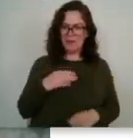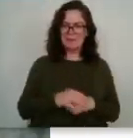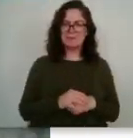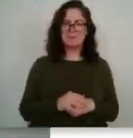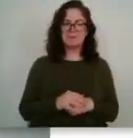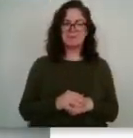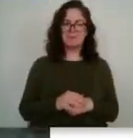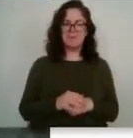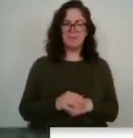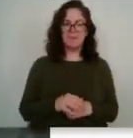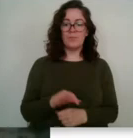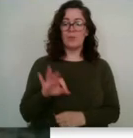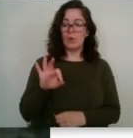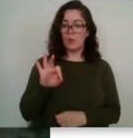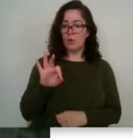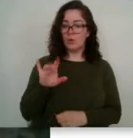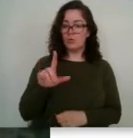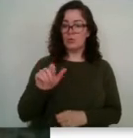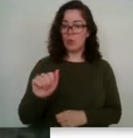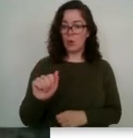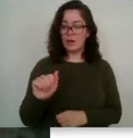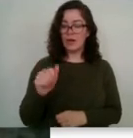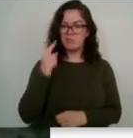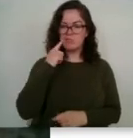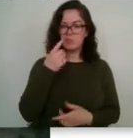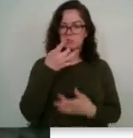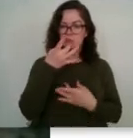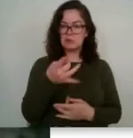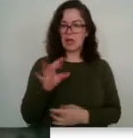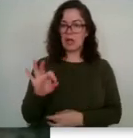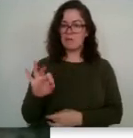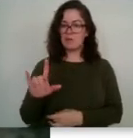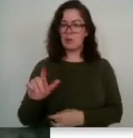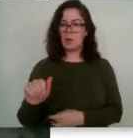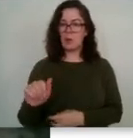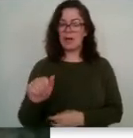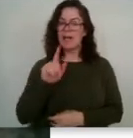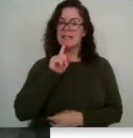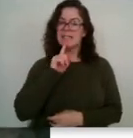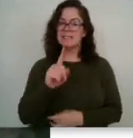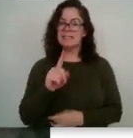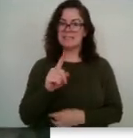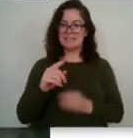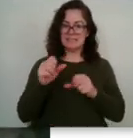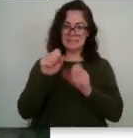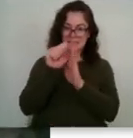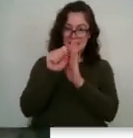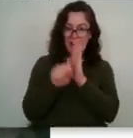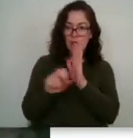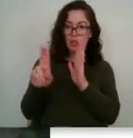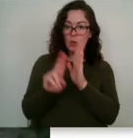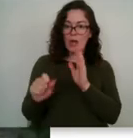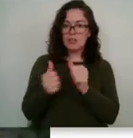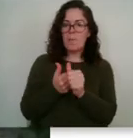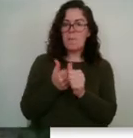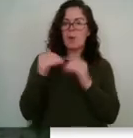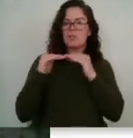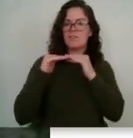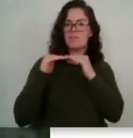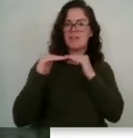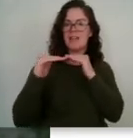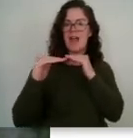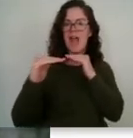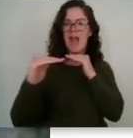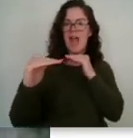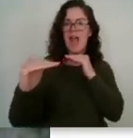Florida, which I thought was kind of interesting. Florida is the flattest U.S. state. I didn't know that, so that was something